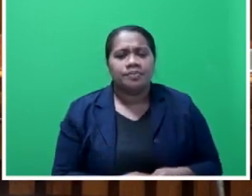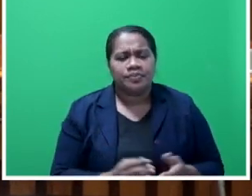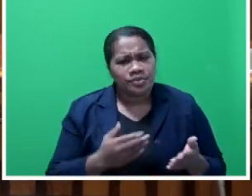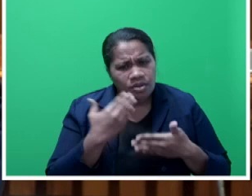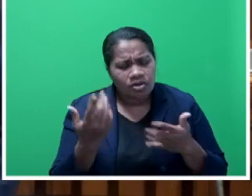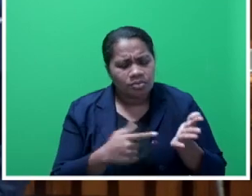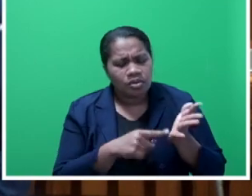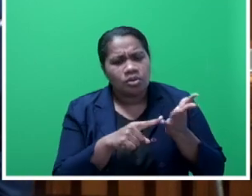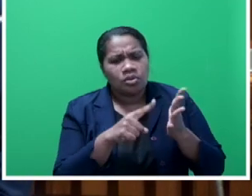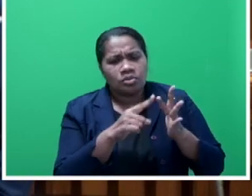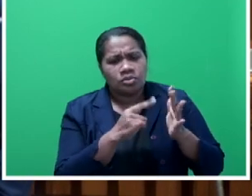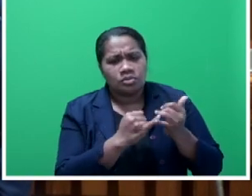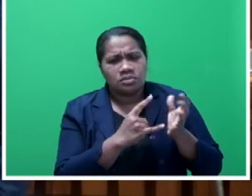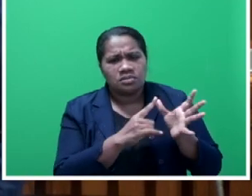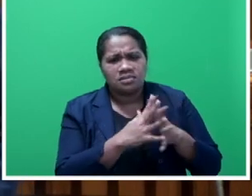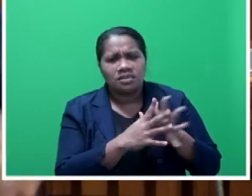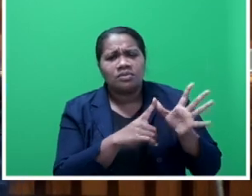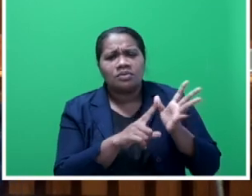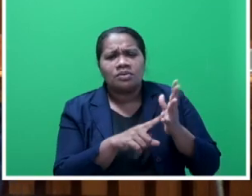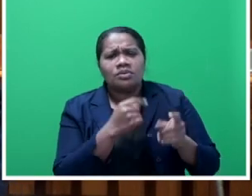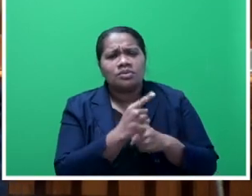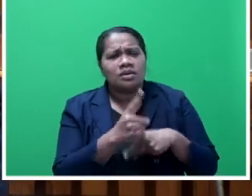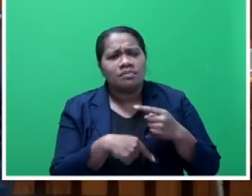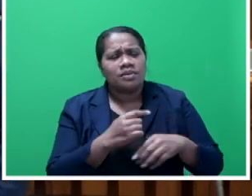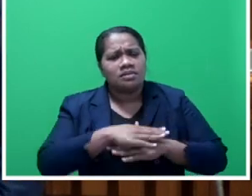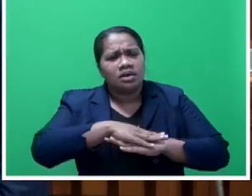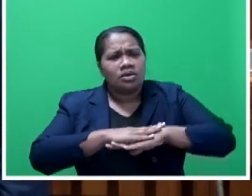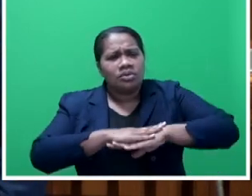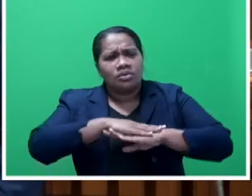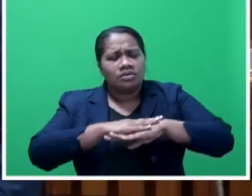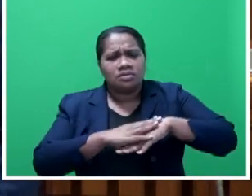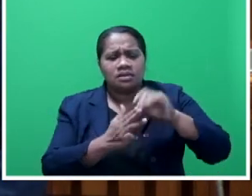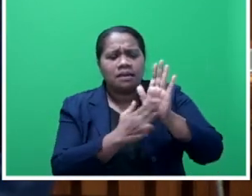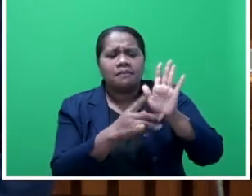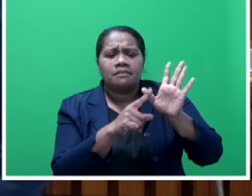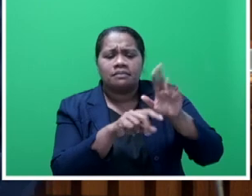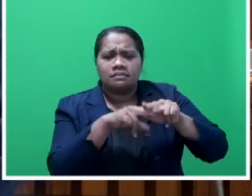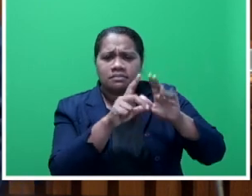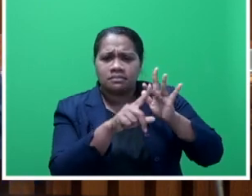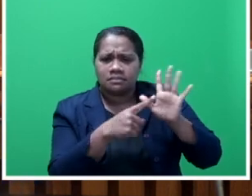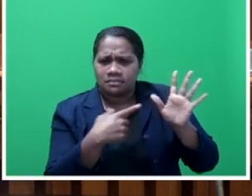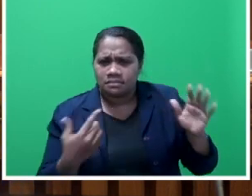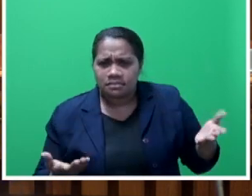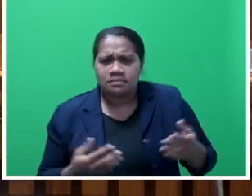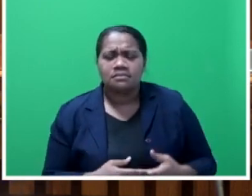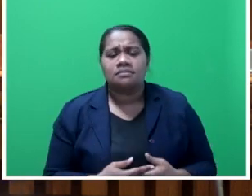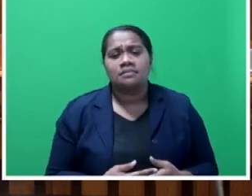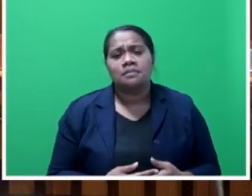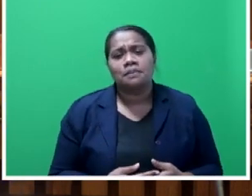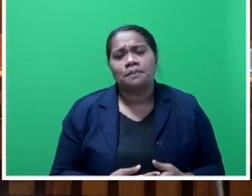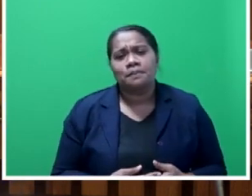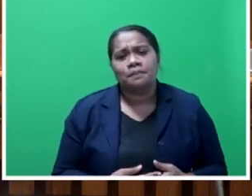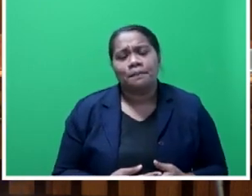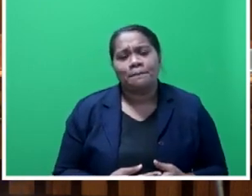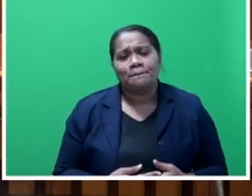about the Russian mafia when he talked about the Wangabuka. Talked about the Russian mafia. This is